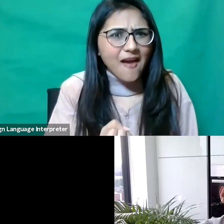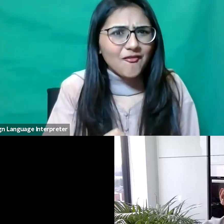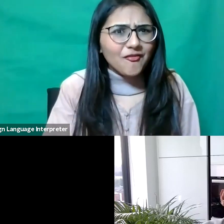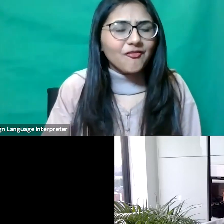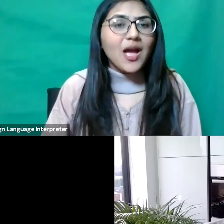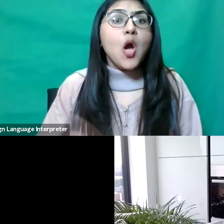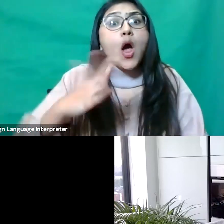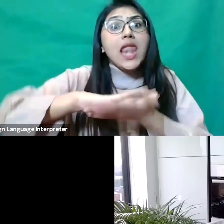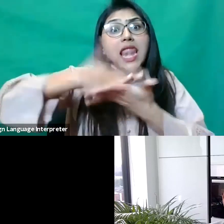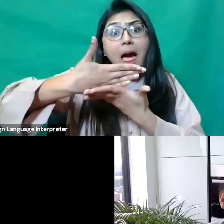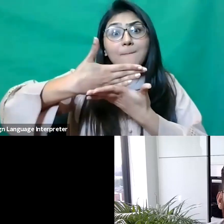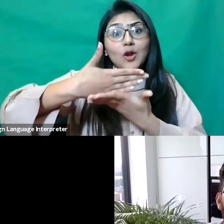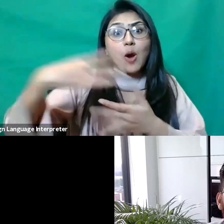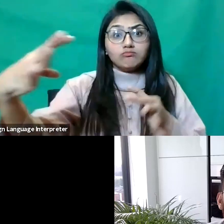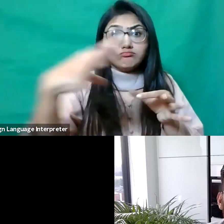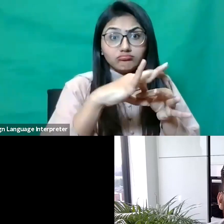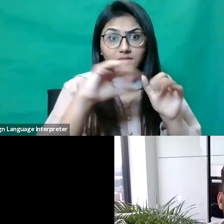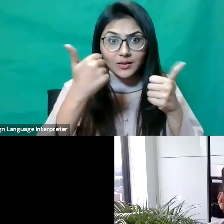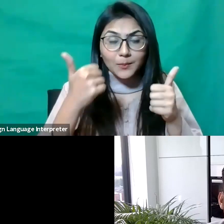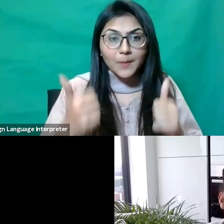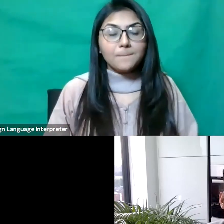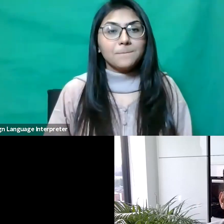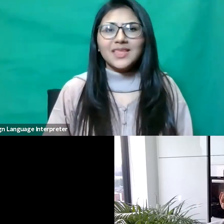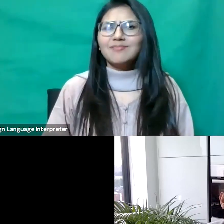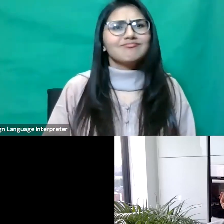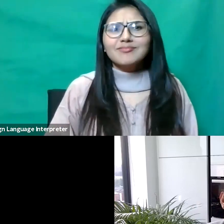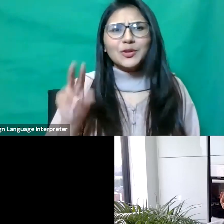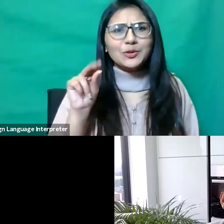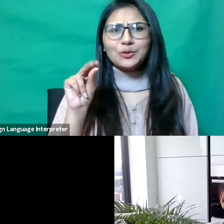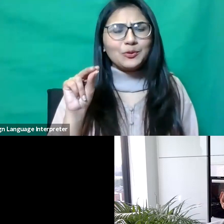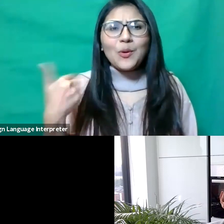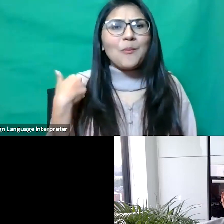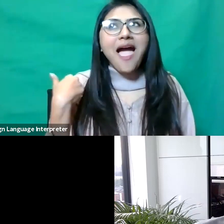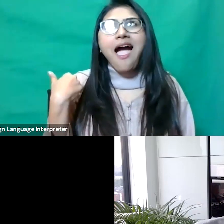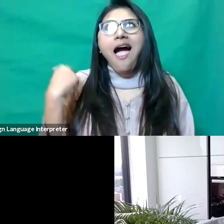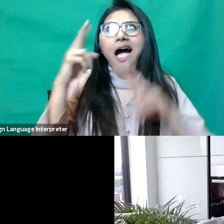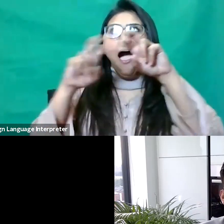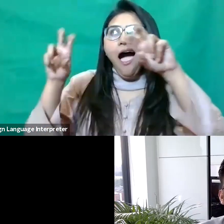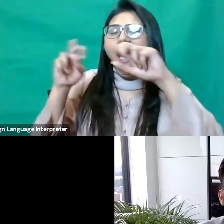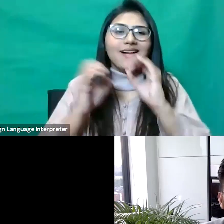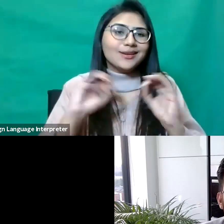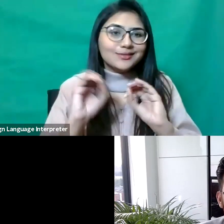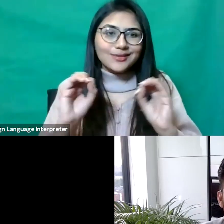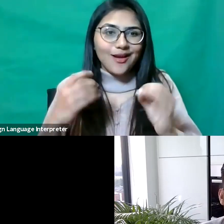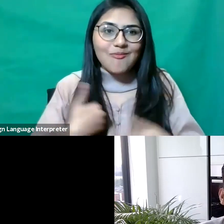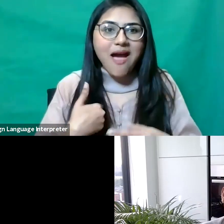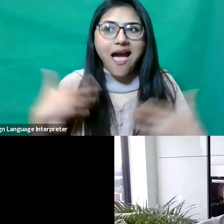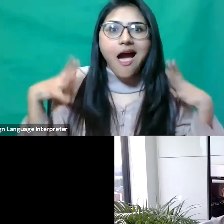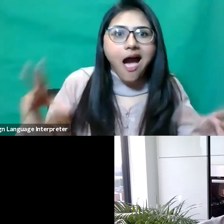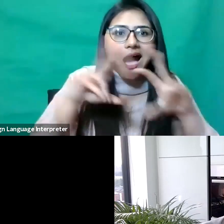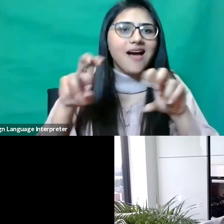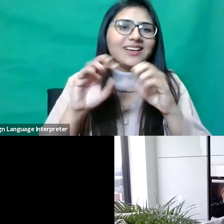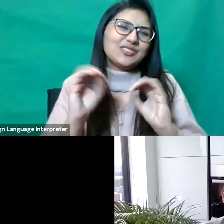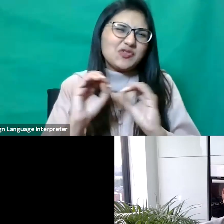to the laptop? No, I don't think I've even bothered to try. That's something I can look into. Yeah,